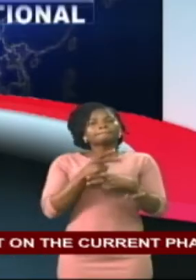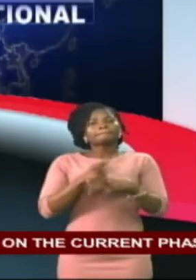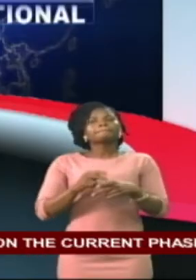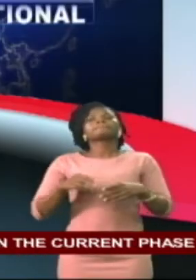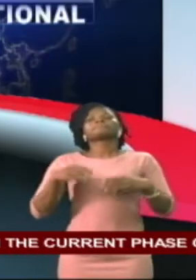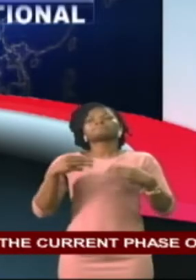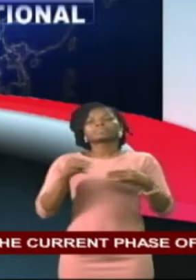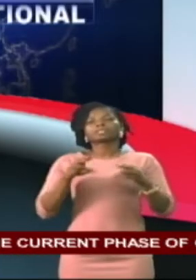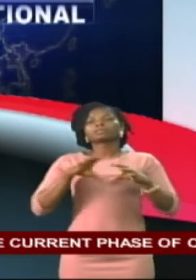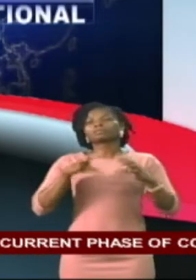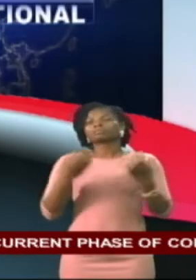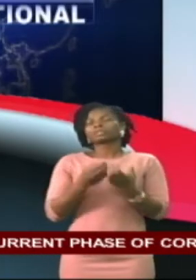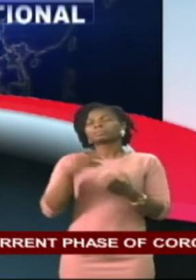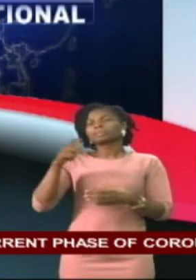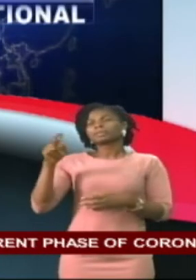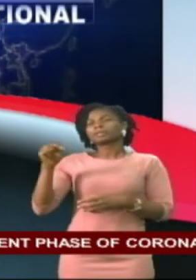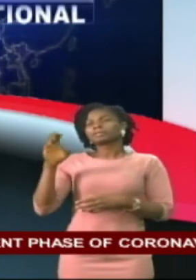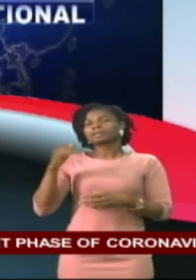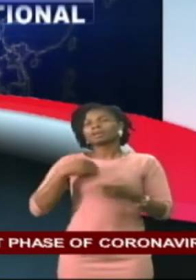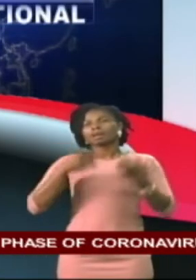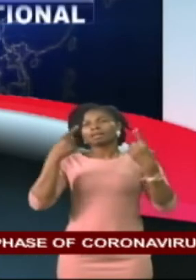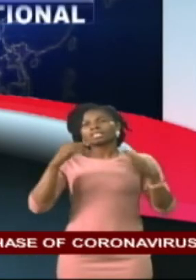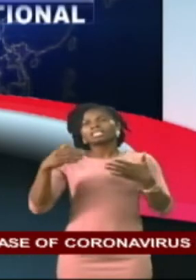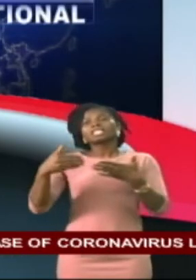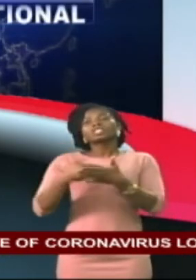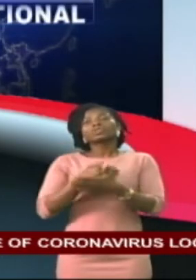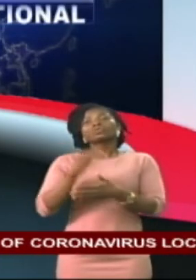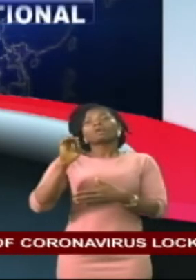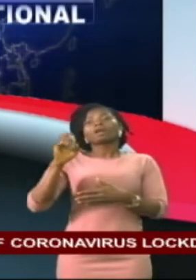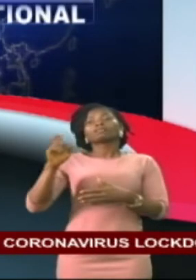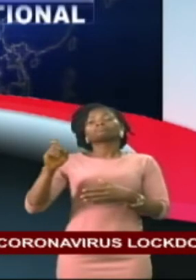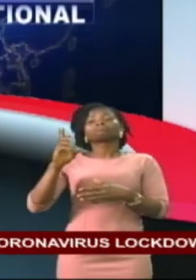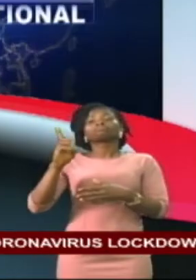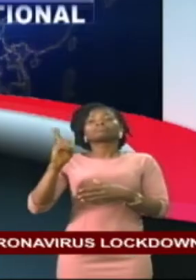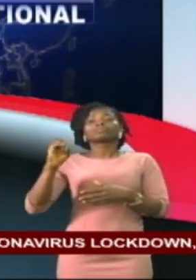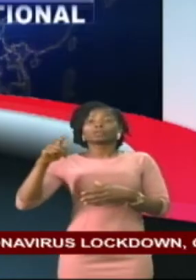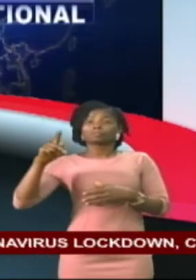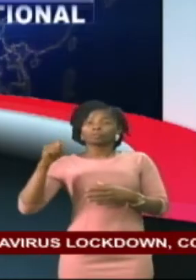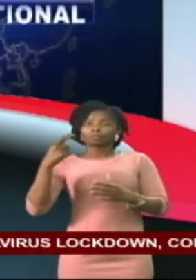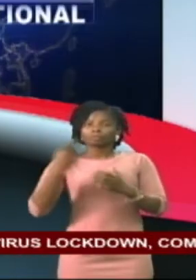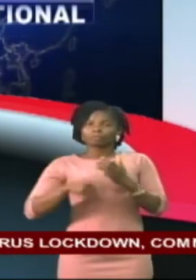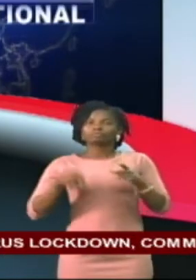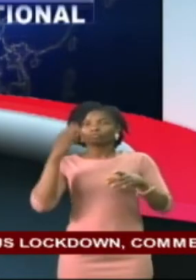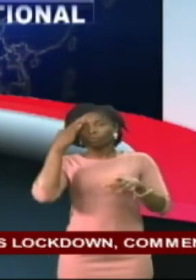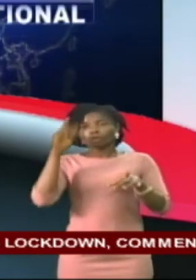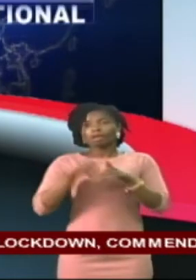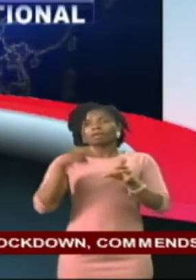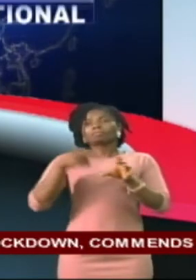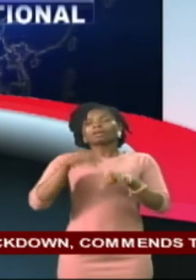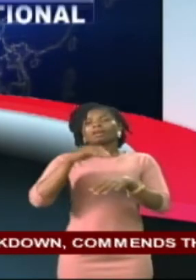Company, PPMC, has announced a new ex-depot price of PMS, also known as petrol, at